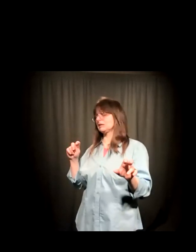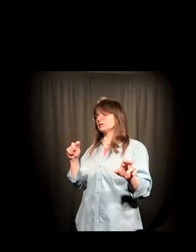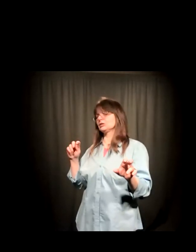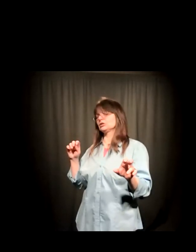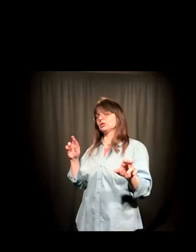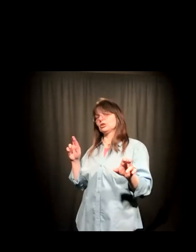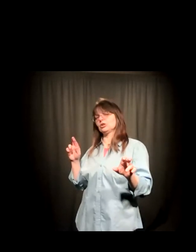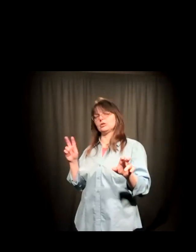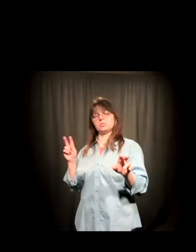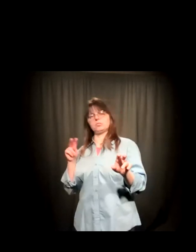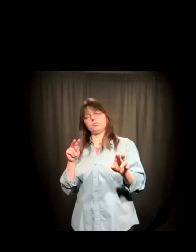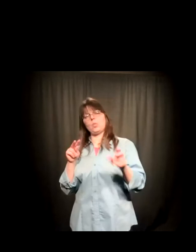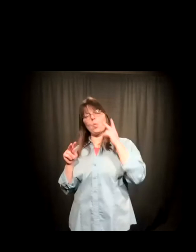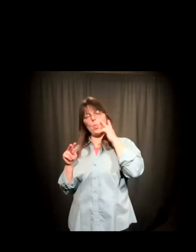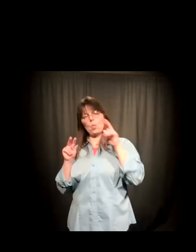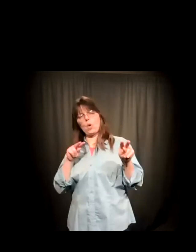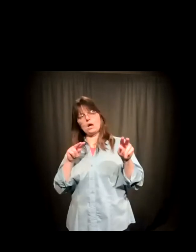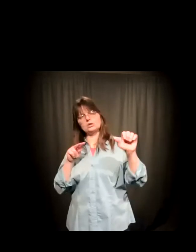watching on.